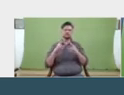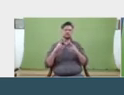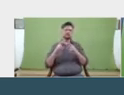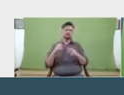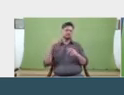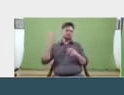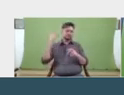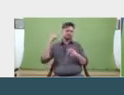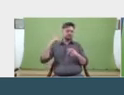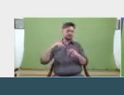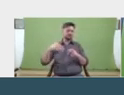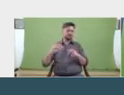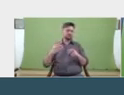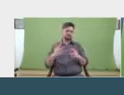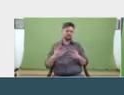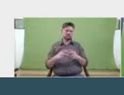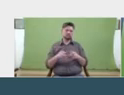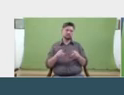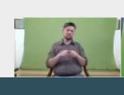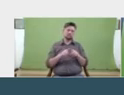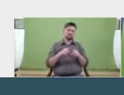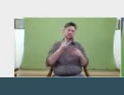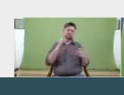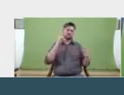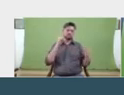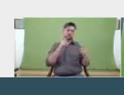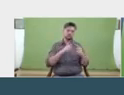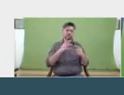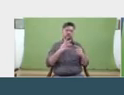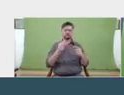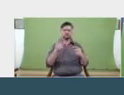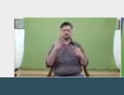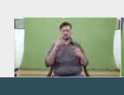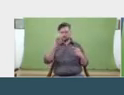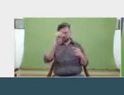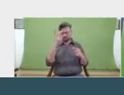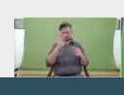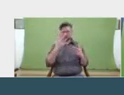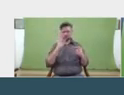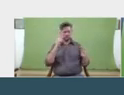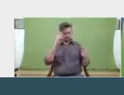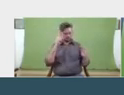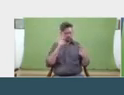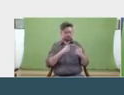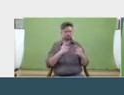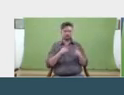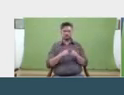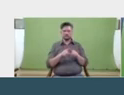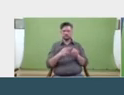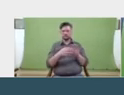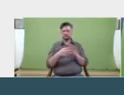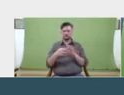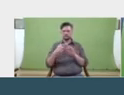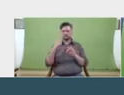you have it in tamil right you have in hindi of course you have this uh agreement with gender agreement with